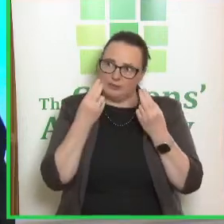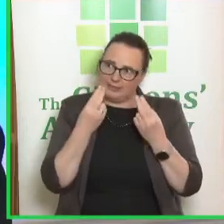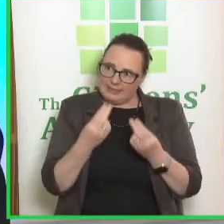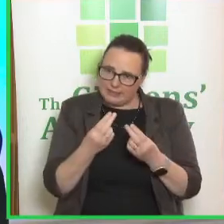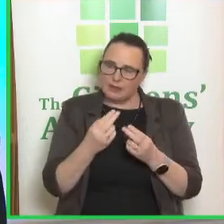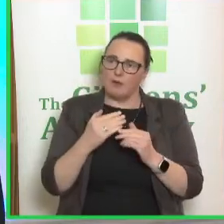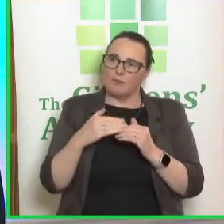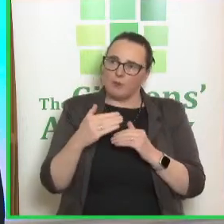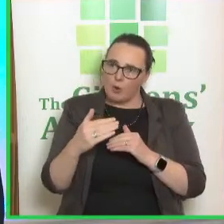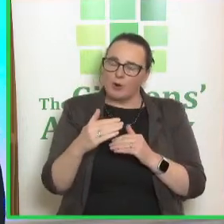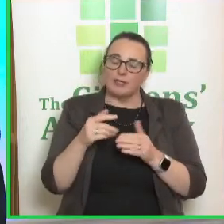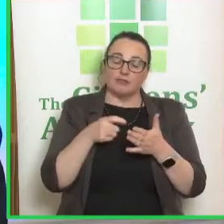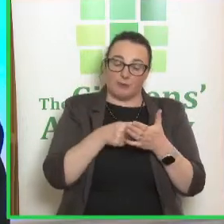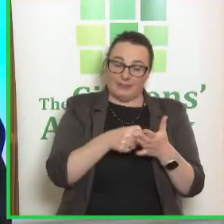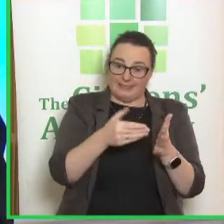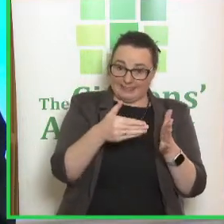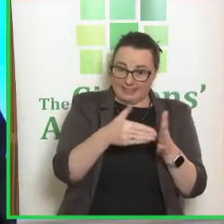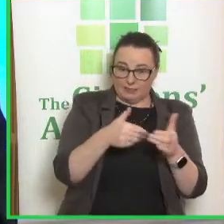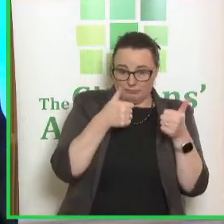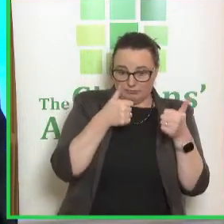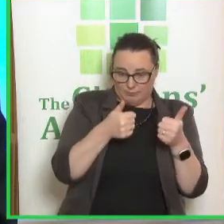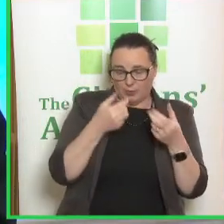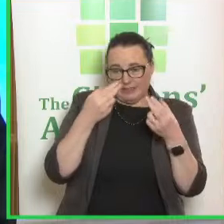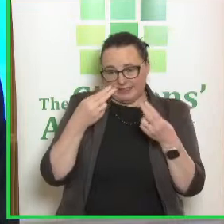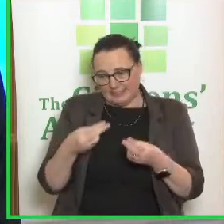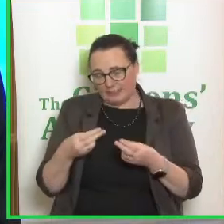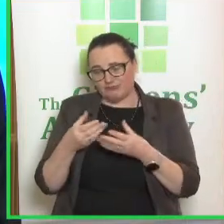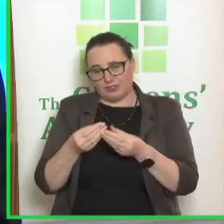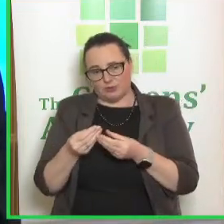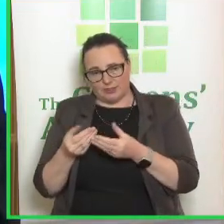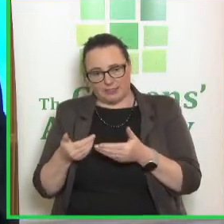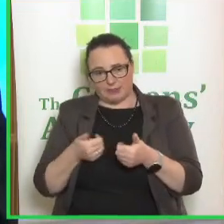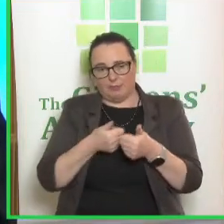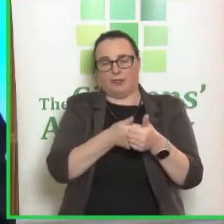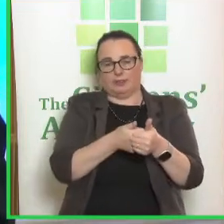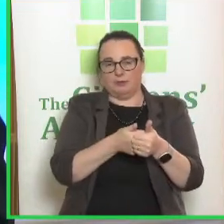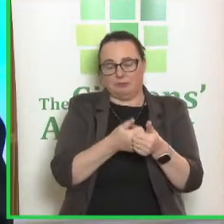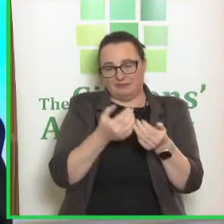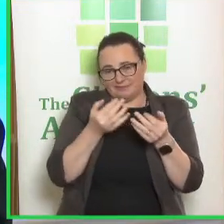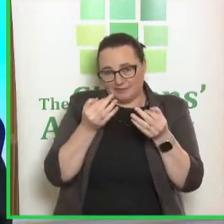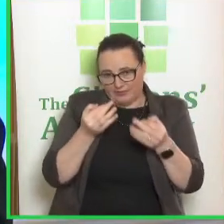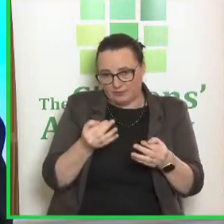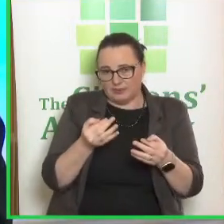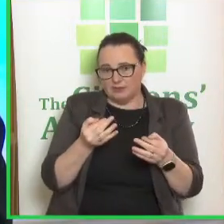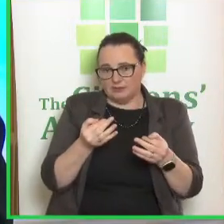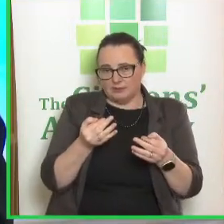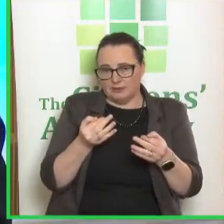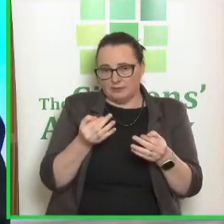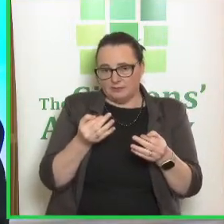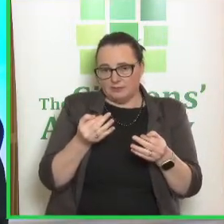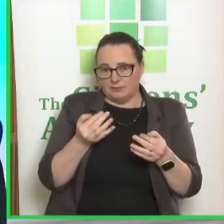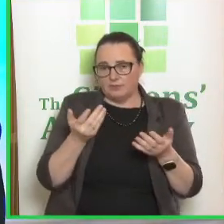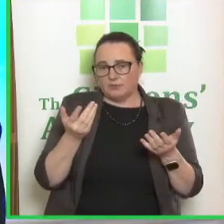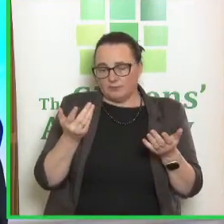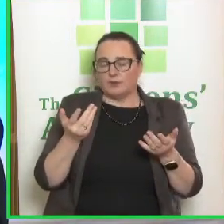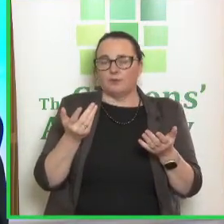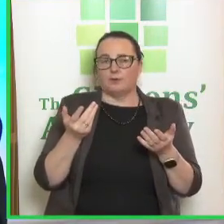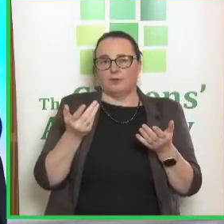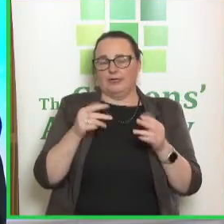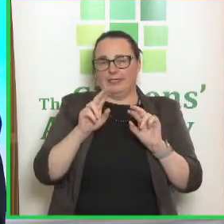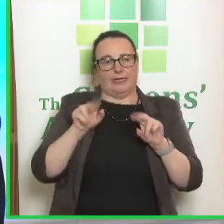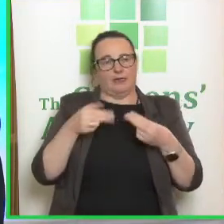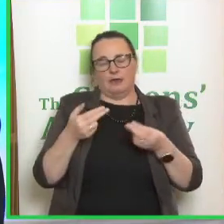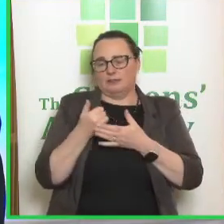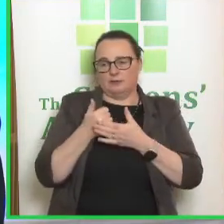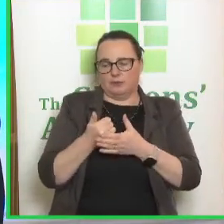follow recommendations. And also, because we need it. Unless we have enough resources, we can't support